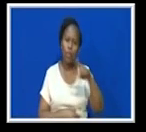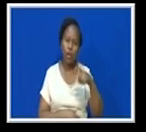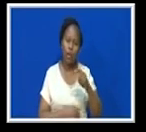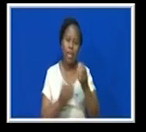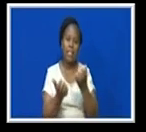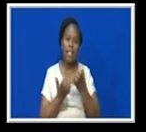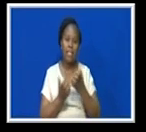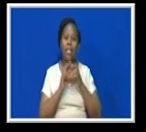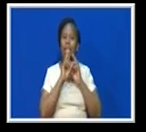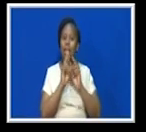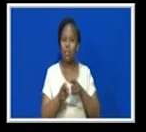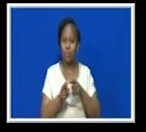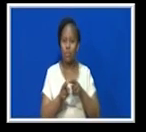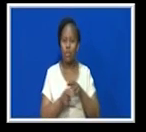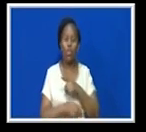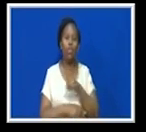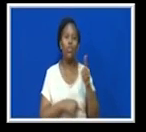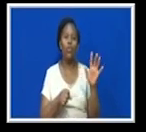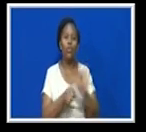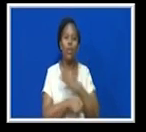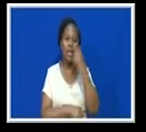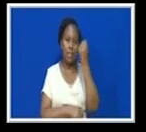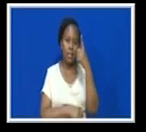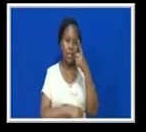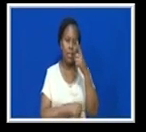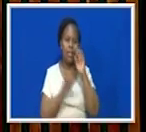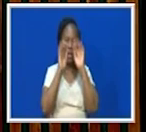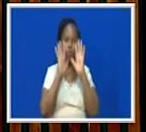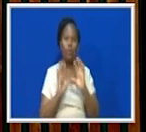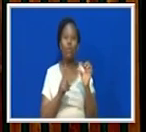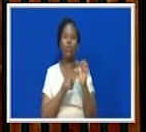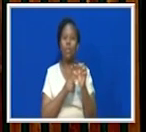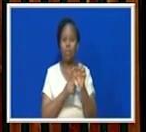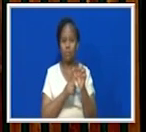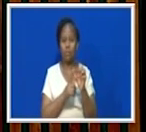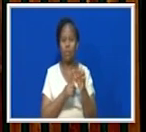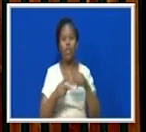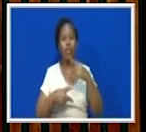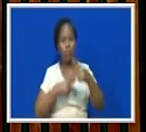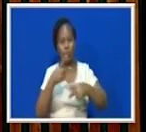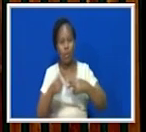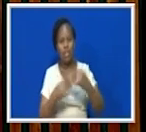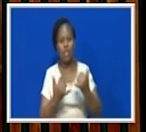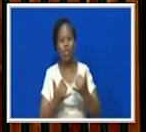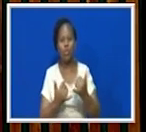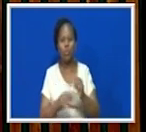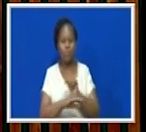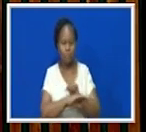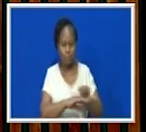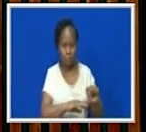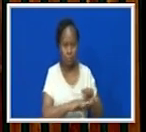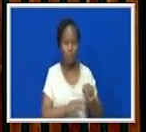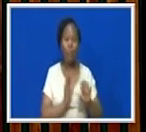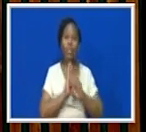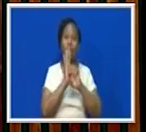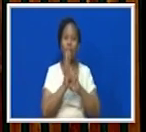required responses, you should fully understand the keywords. And in the process, you need to underline them. For